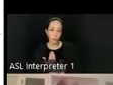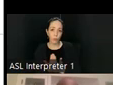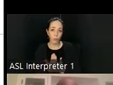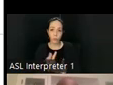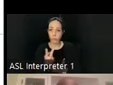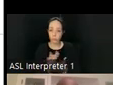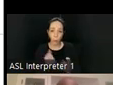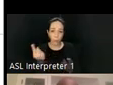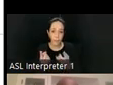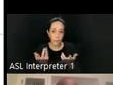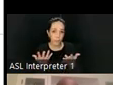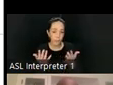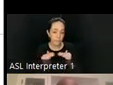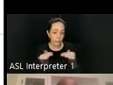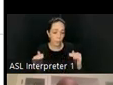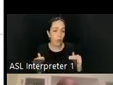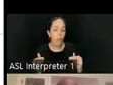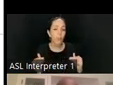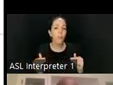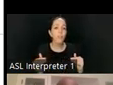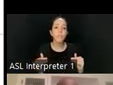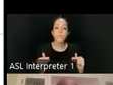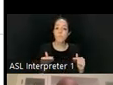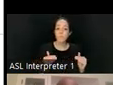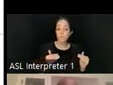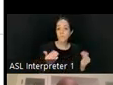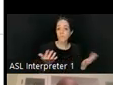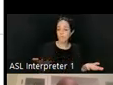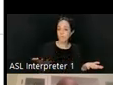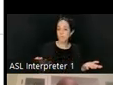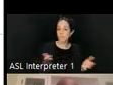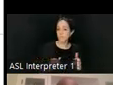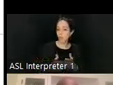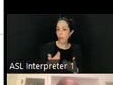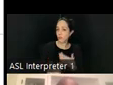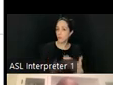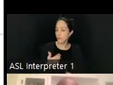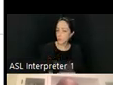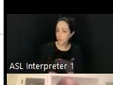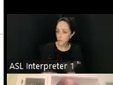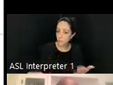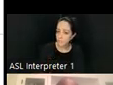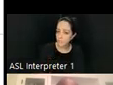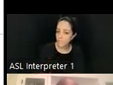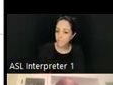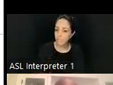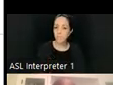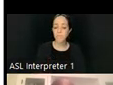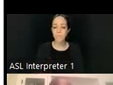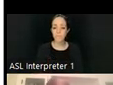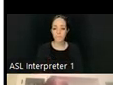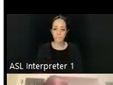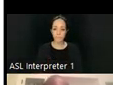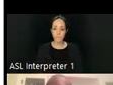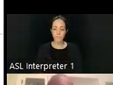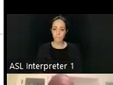their term is up, they want to reapply, and then we have other applicants. How will that be done? Is there going to be